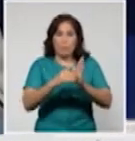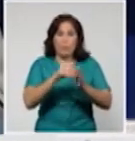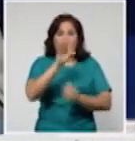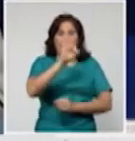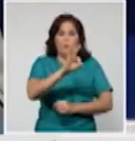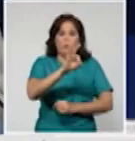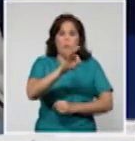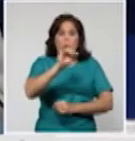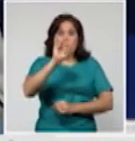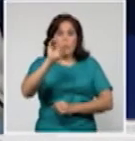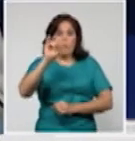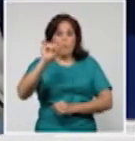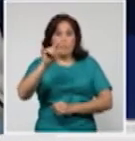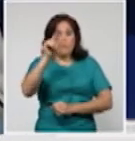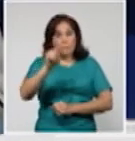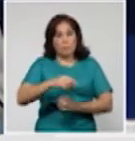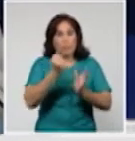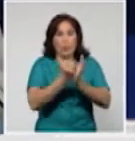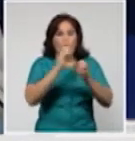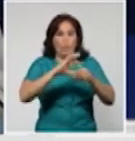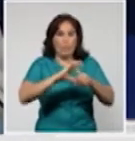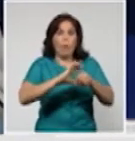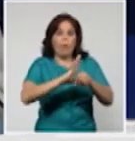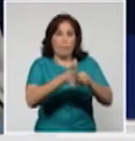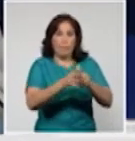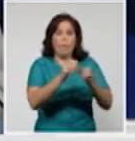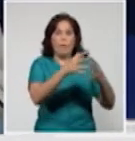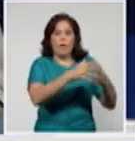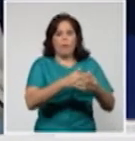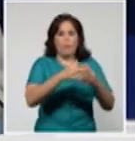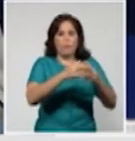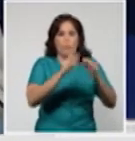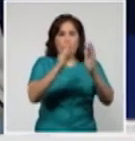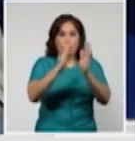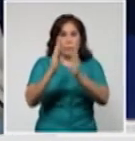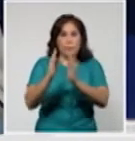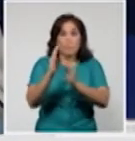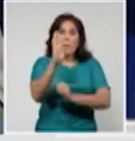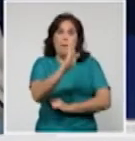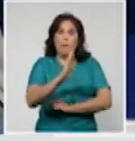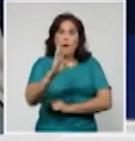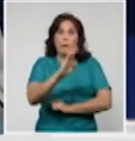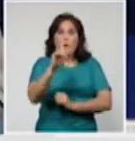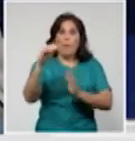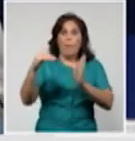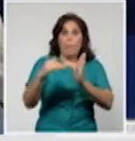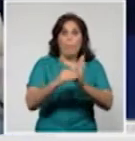States continues to top the list of countries hardest hit by the pandemic, with